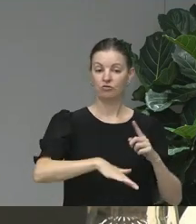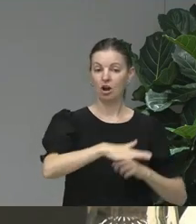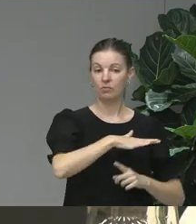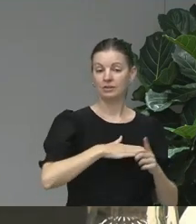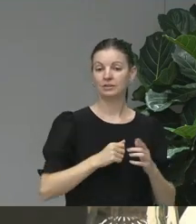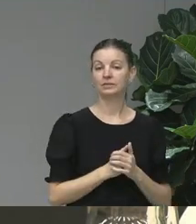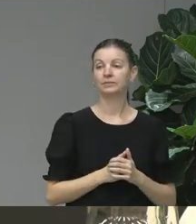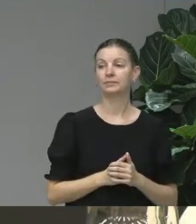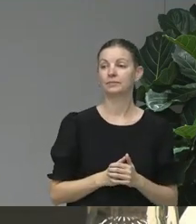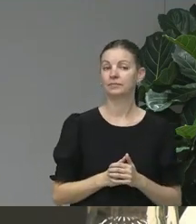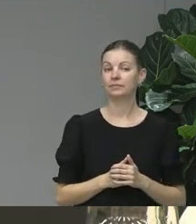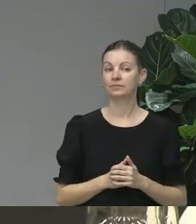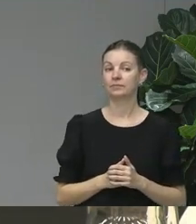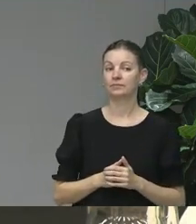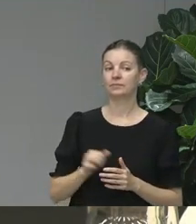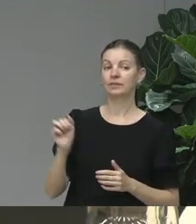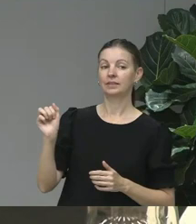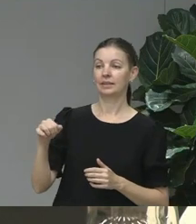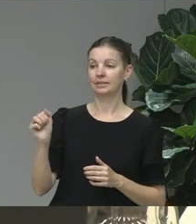Act? Yes.